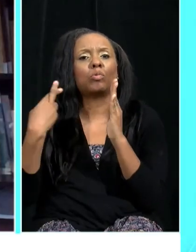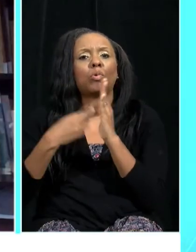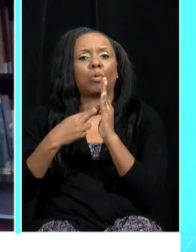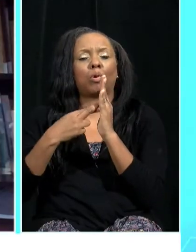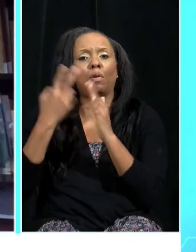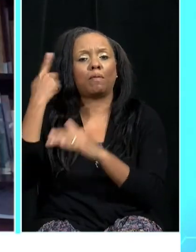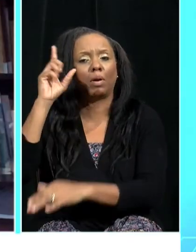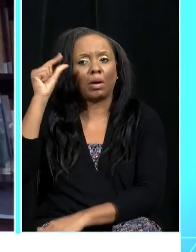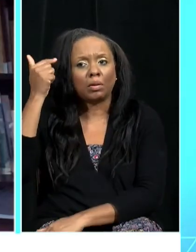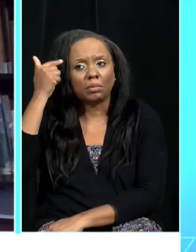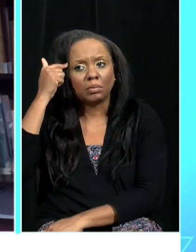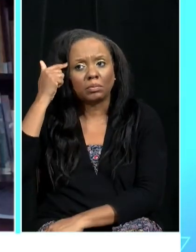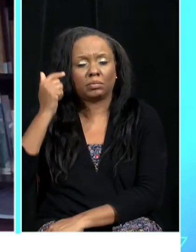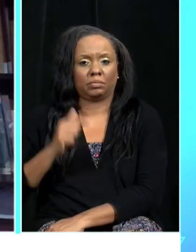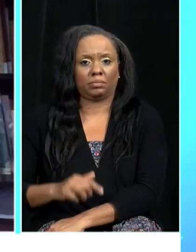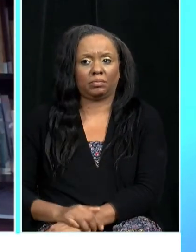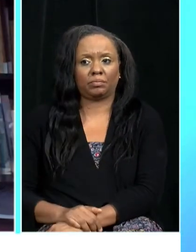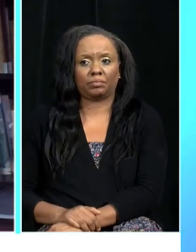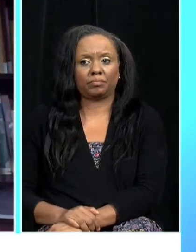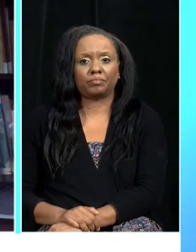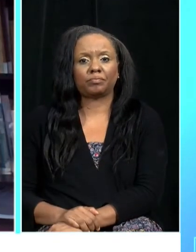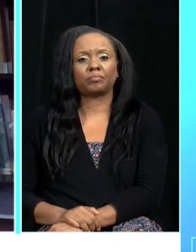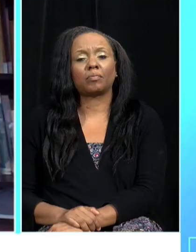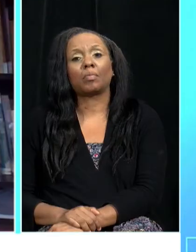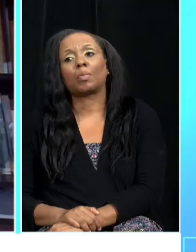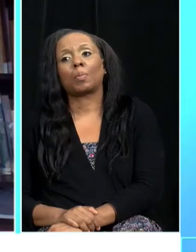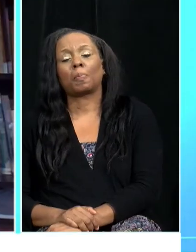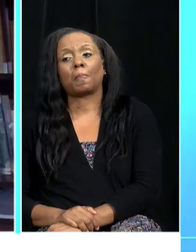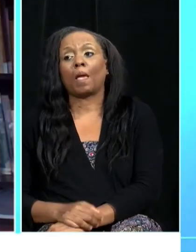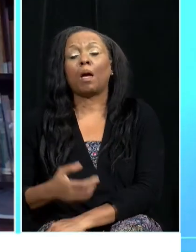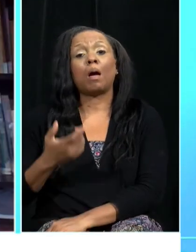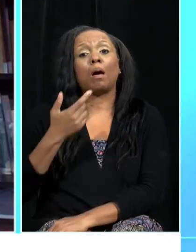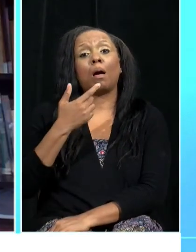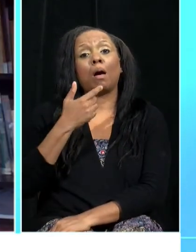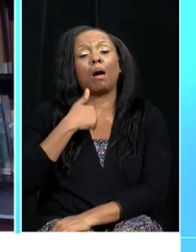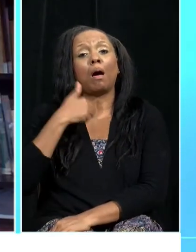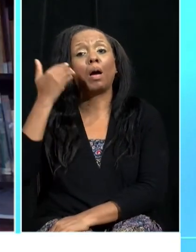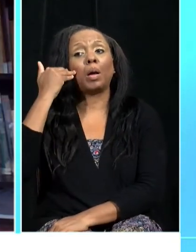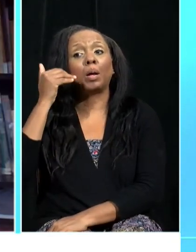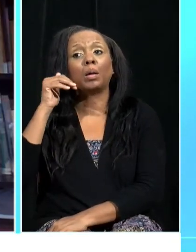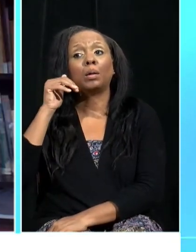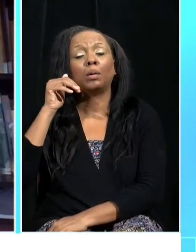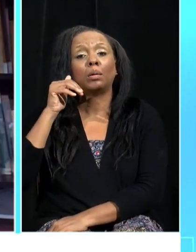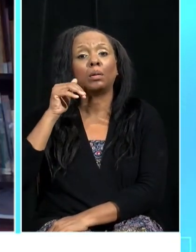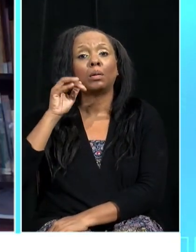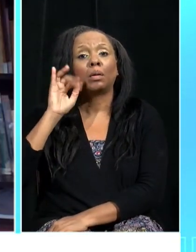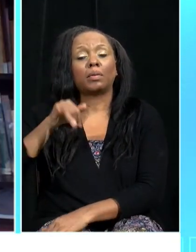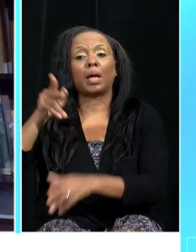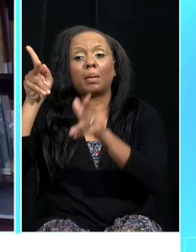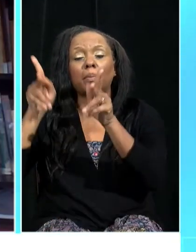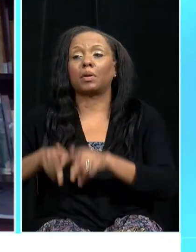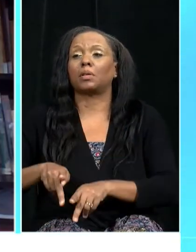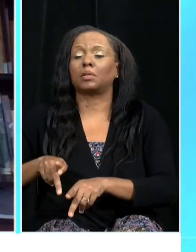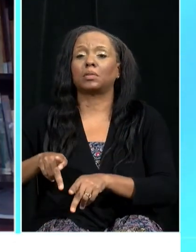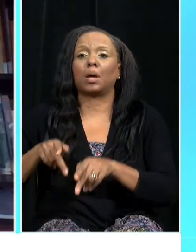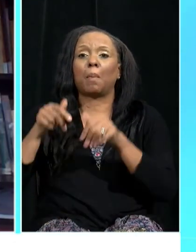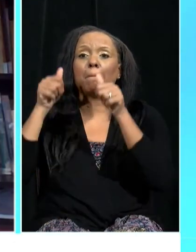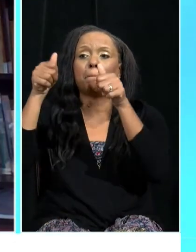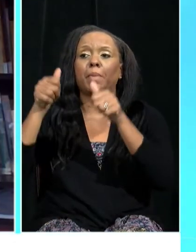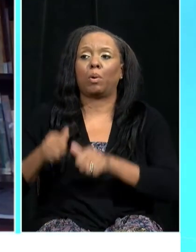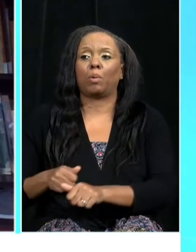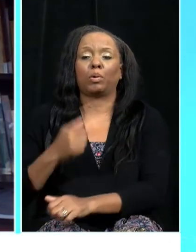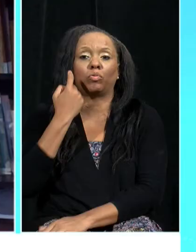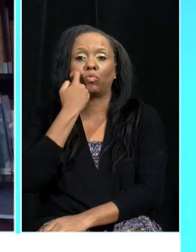growth. So in terms of answering the question that person posed about unemployment, more